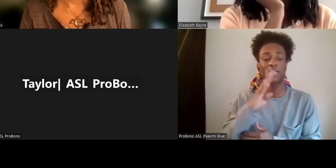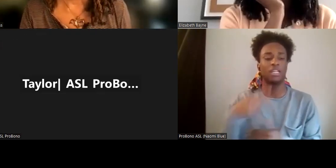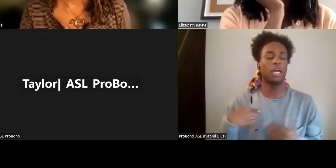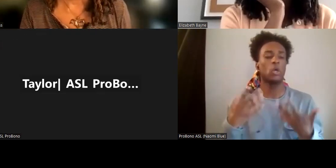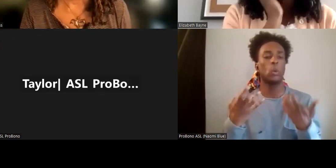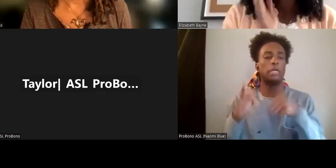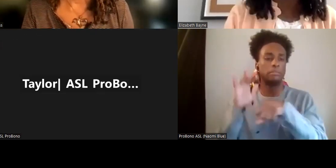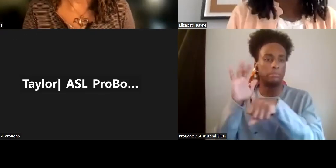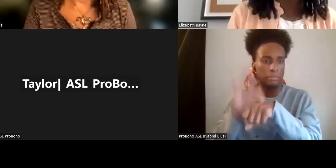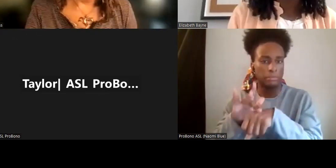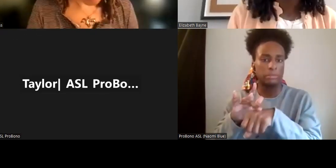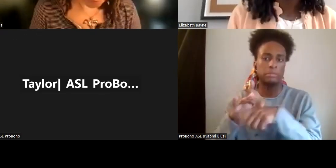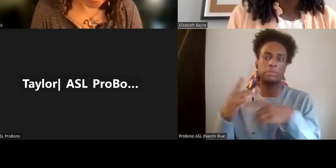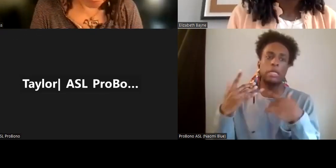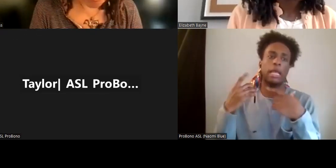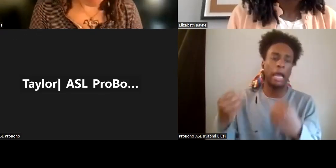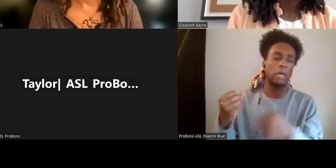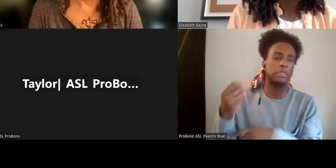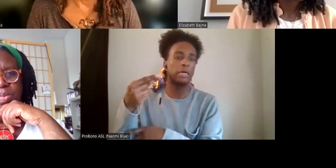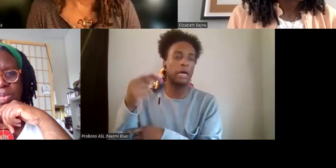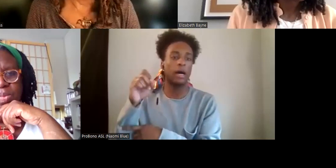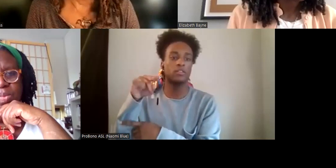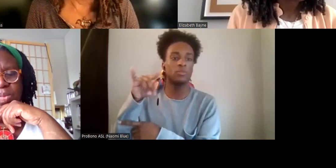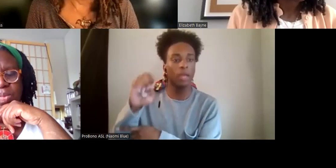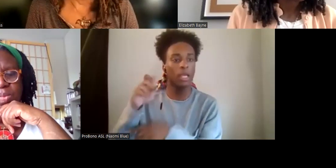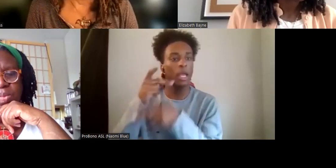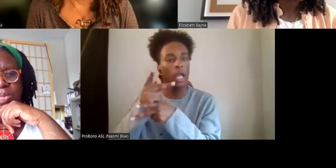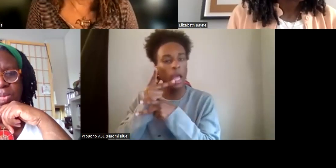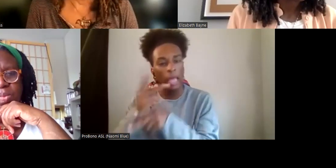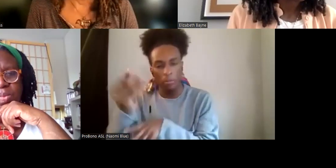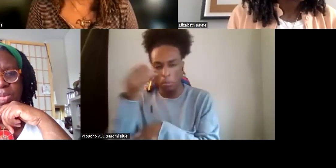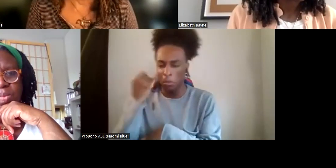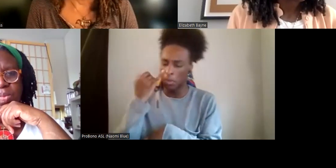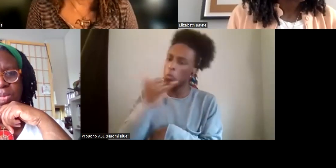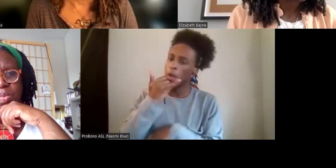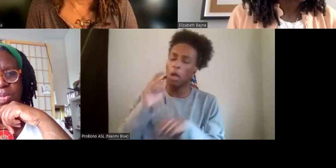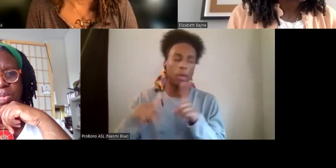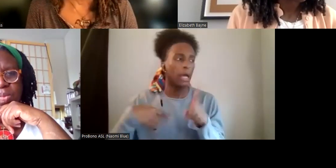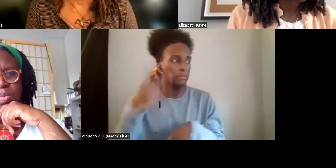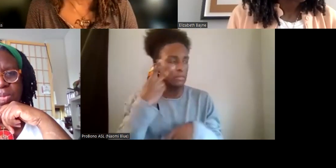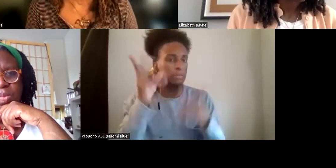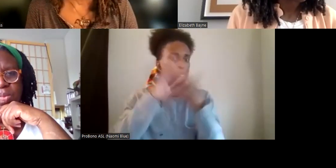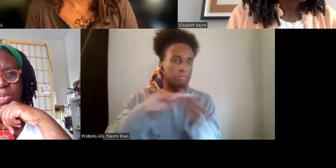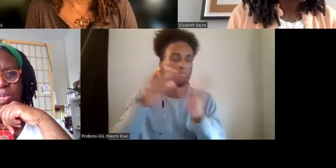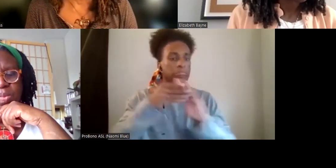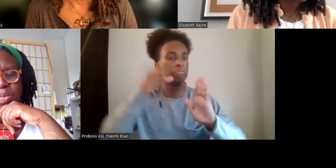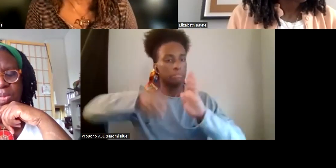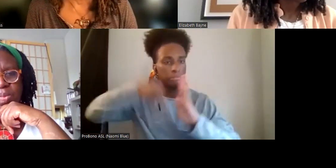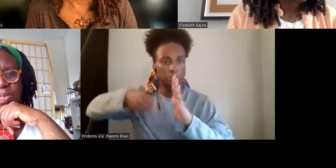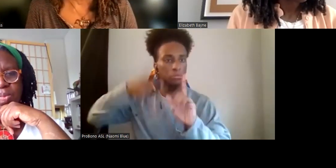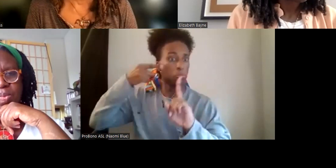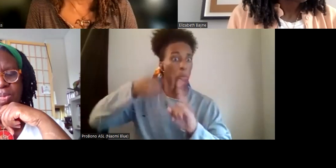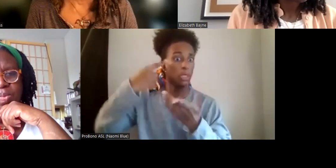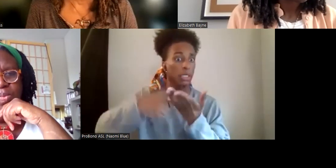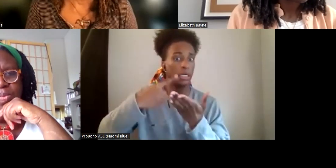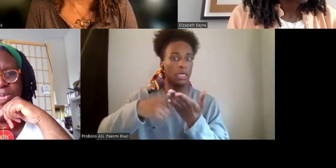And Jan, tell me if I'm wrong, because they've actually done narrative films of talking about the predatory nature of these